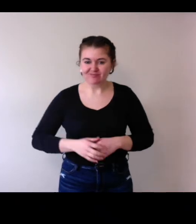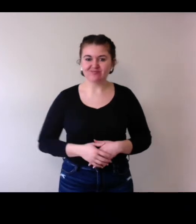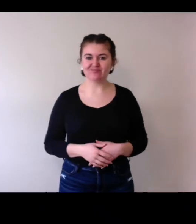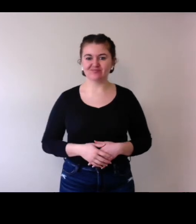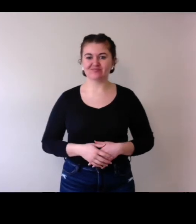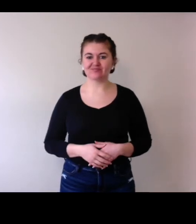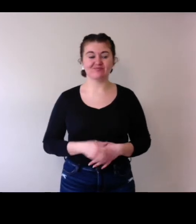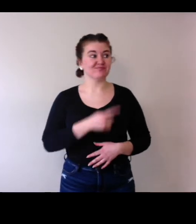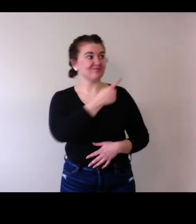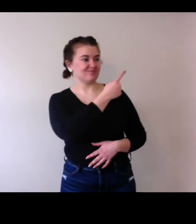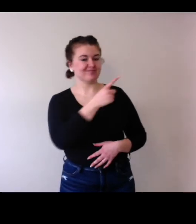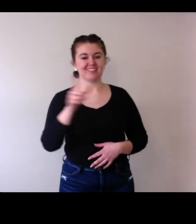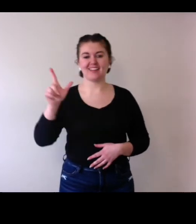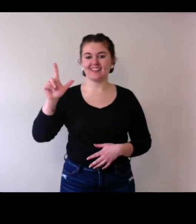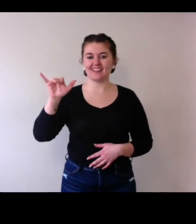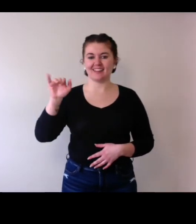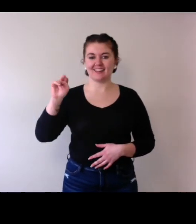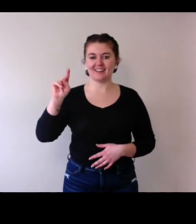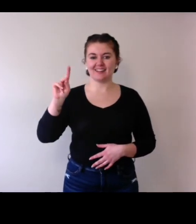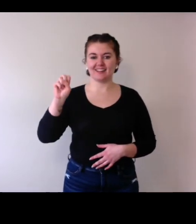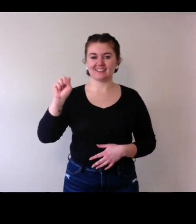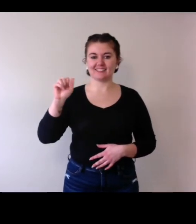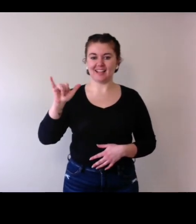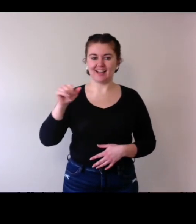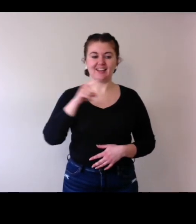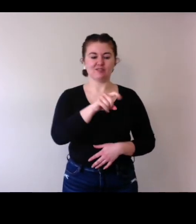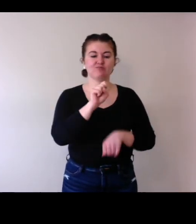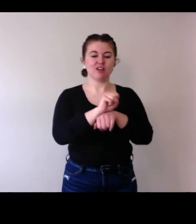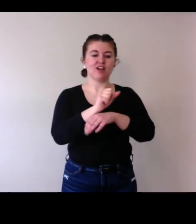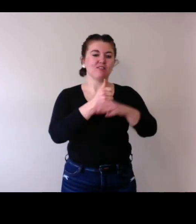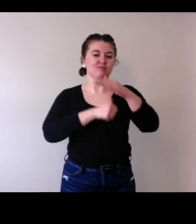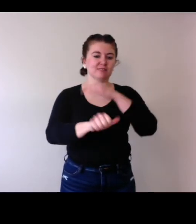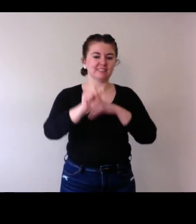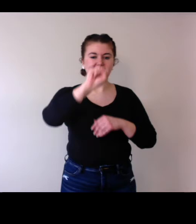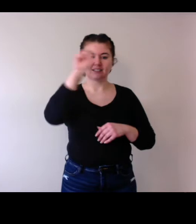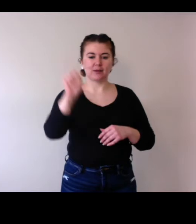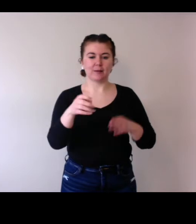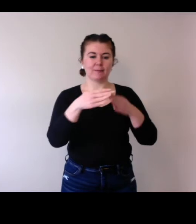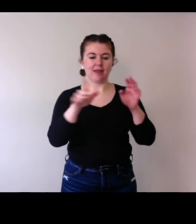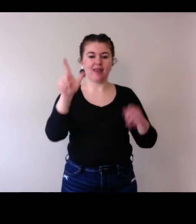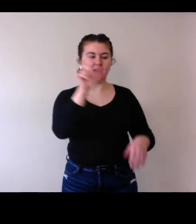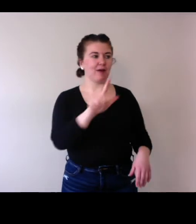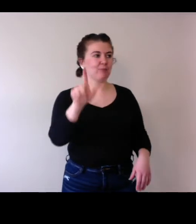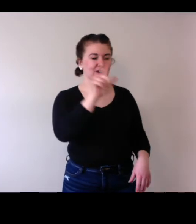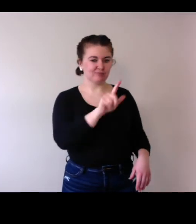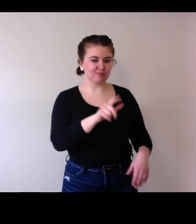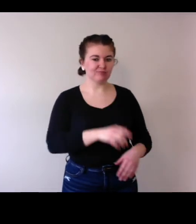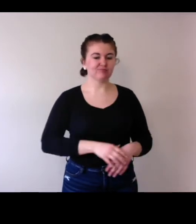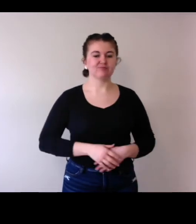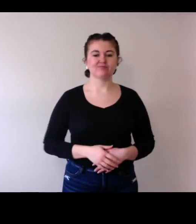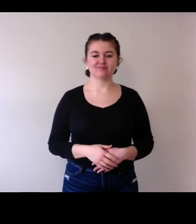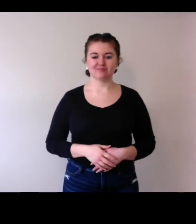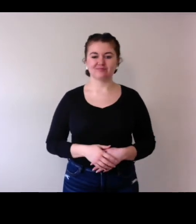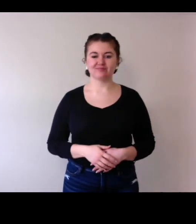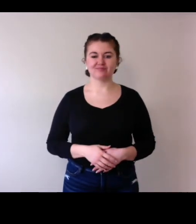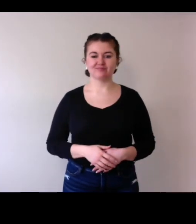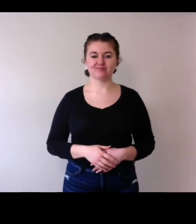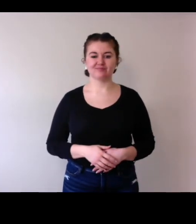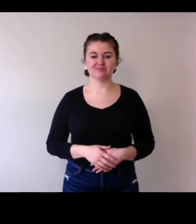2021. My name is Lindsay and I work for the Saskatoon Public Library.